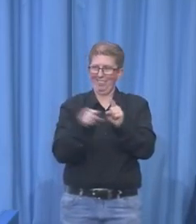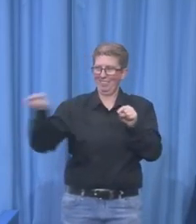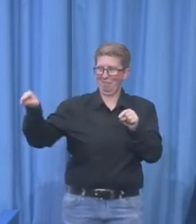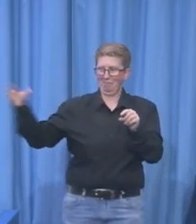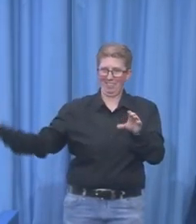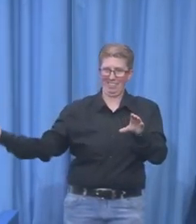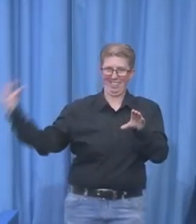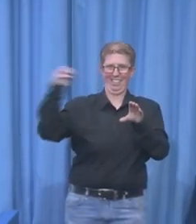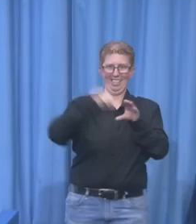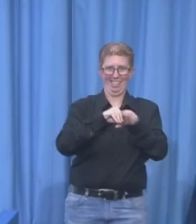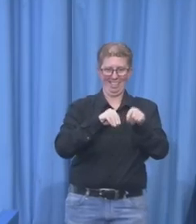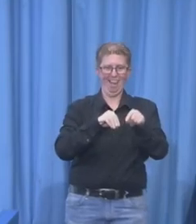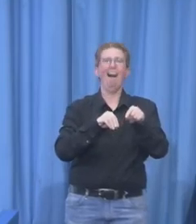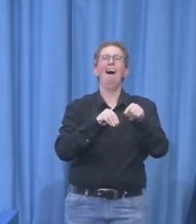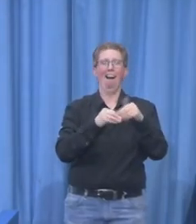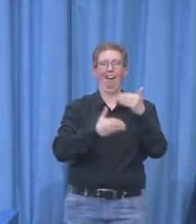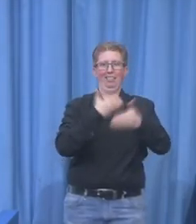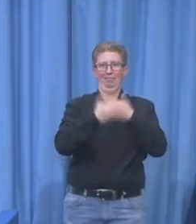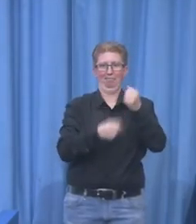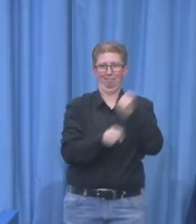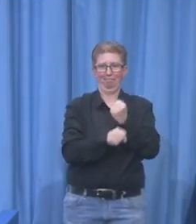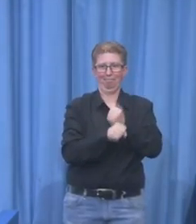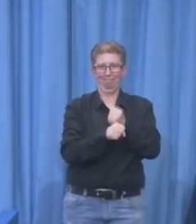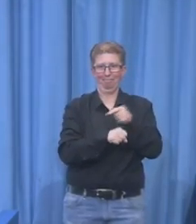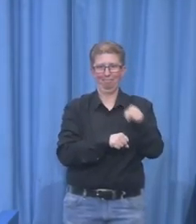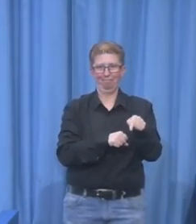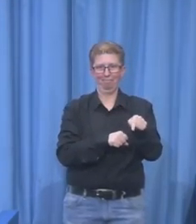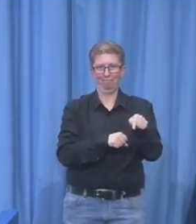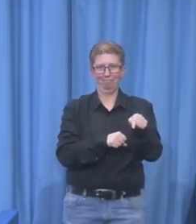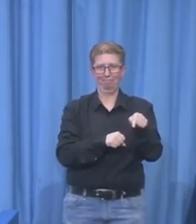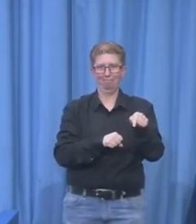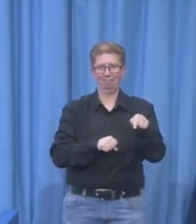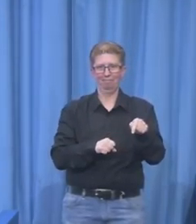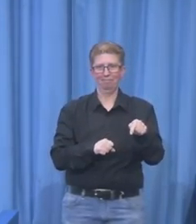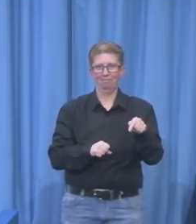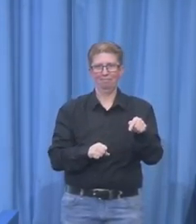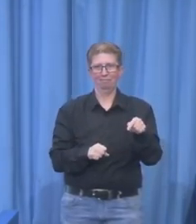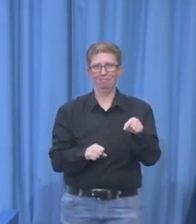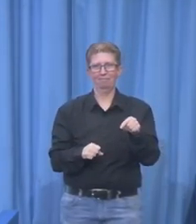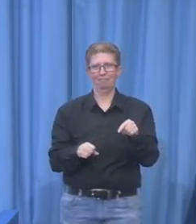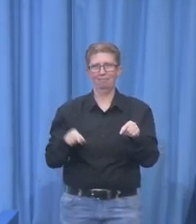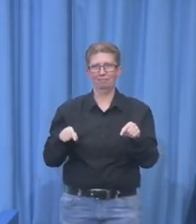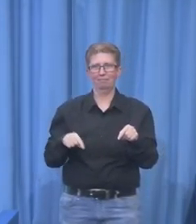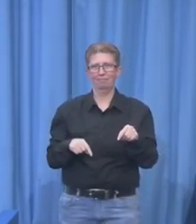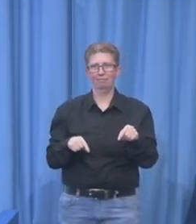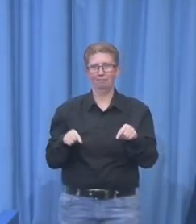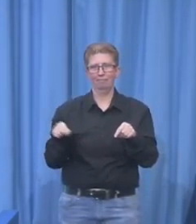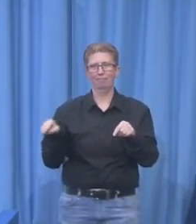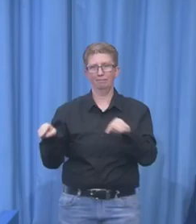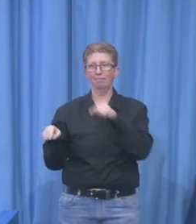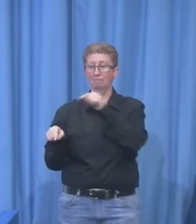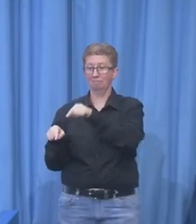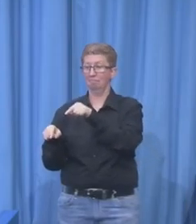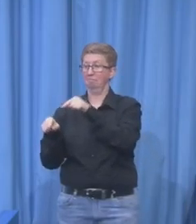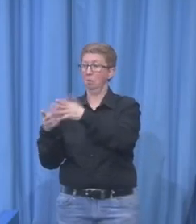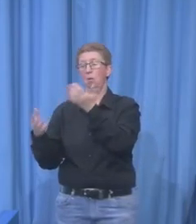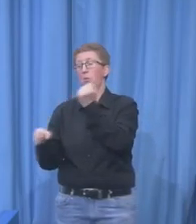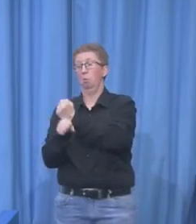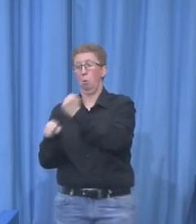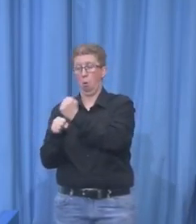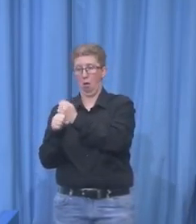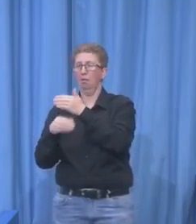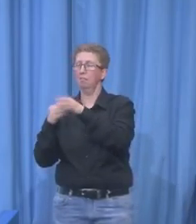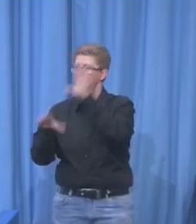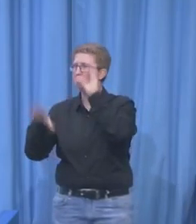another internship because it really is about them. And in Project Search, we use what's called a memo of